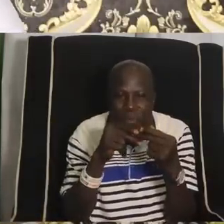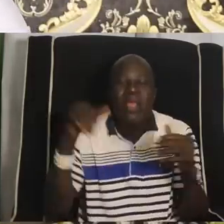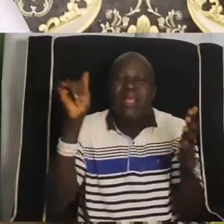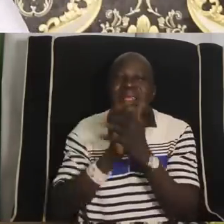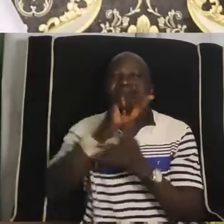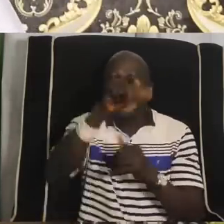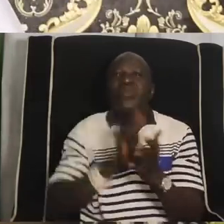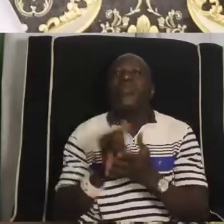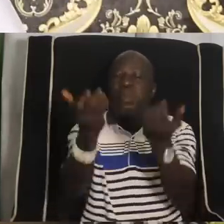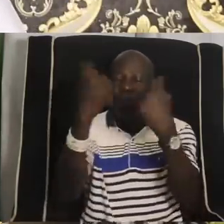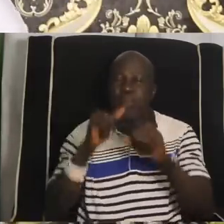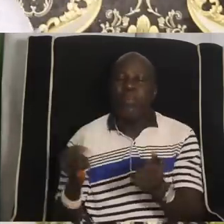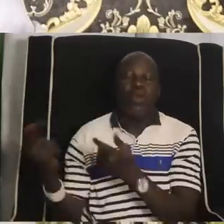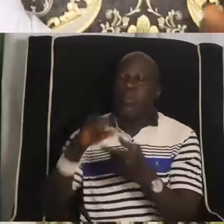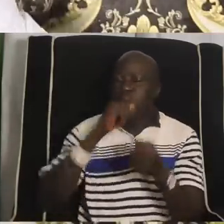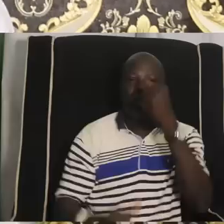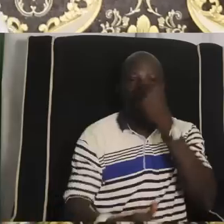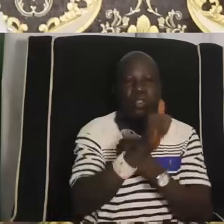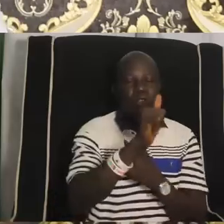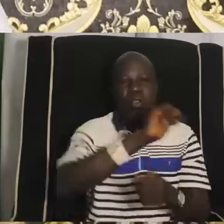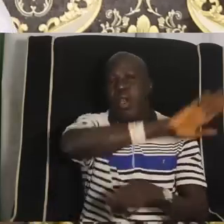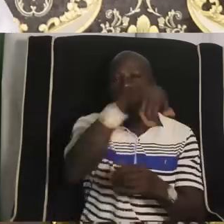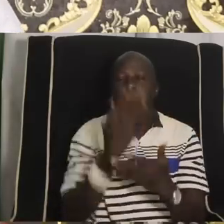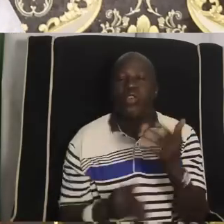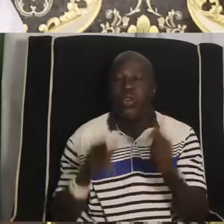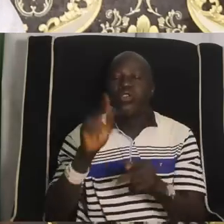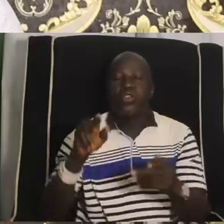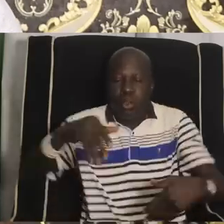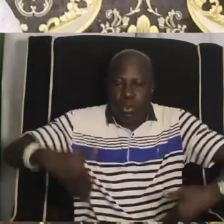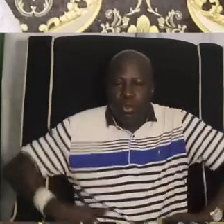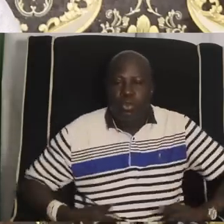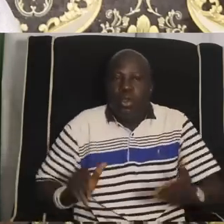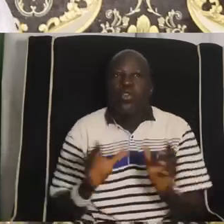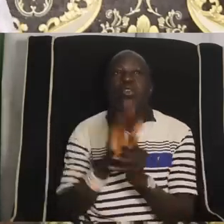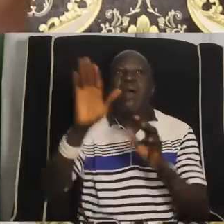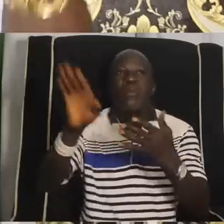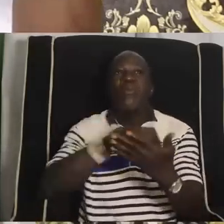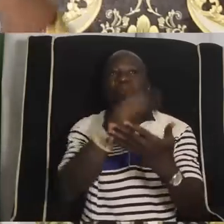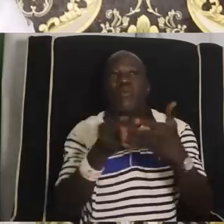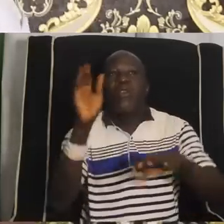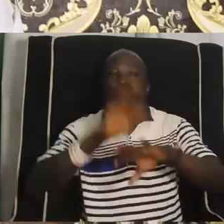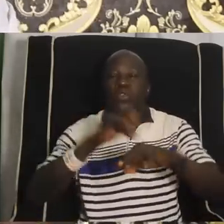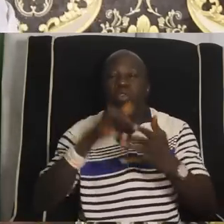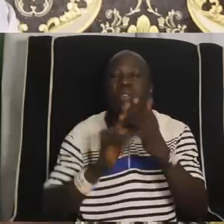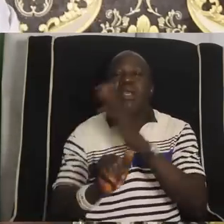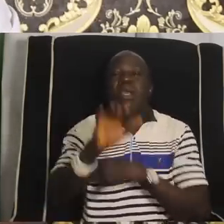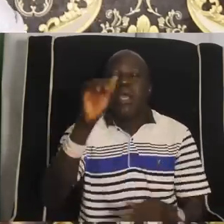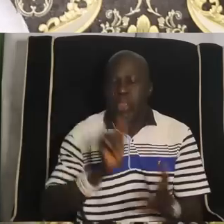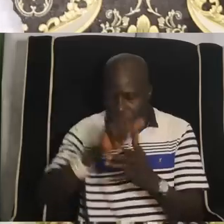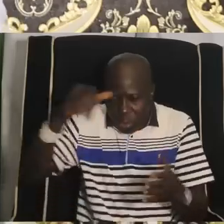you. You man fight battle. This one caused destruction. Oh, Lord, God, what is supposed to do? A lot of views are falling to it. I put on the white